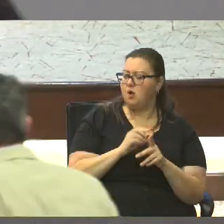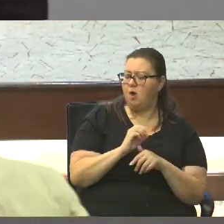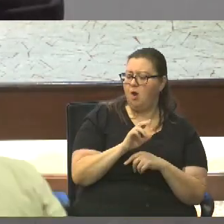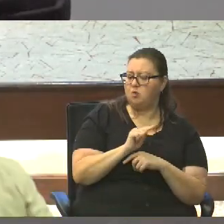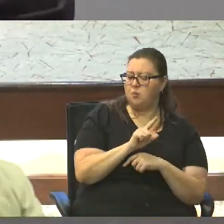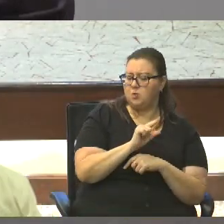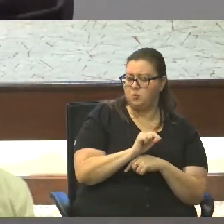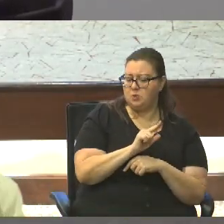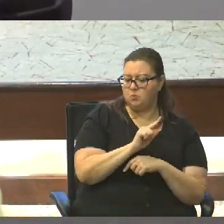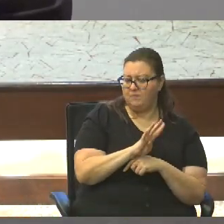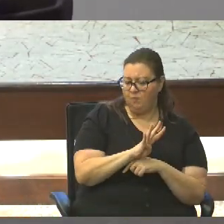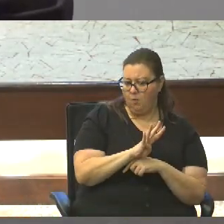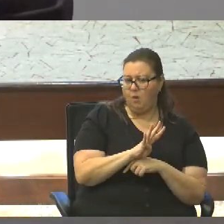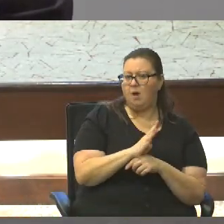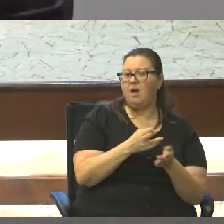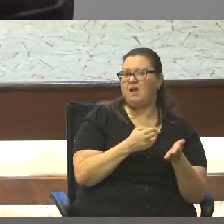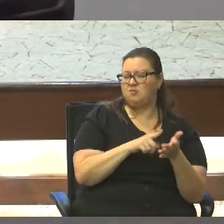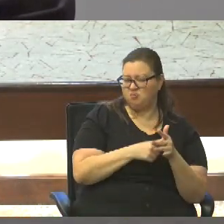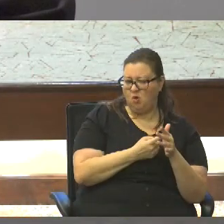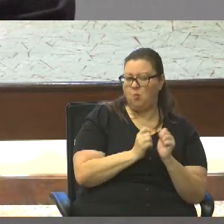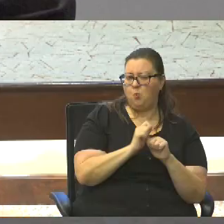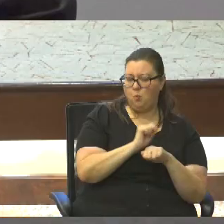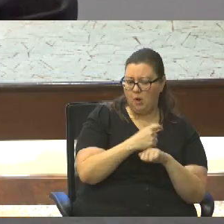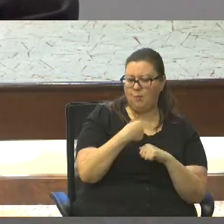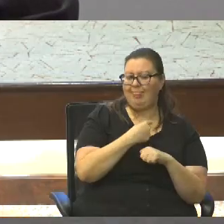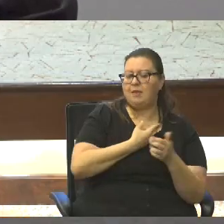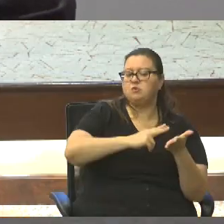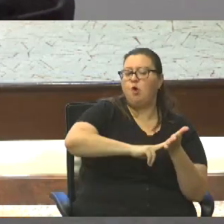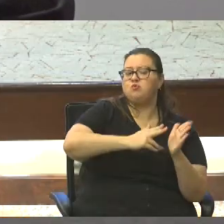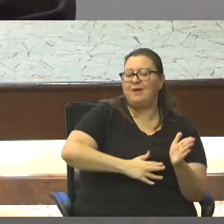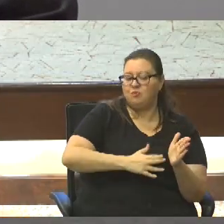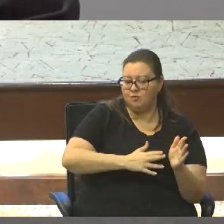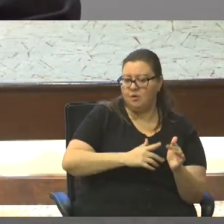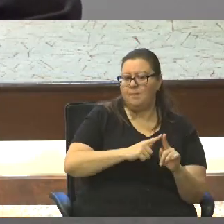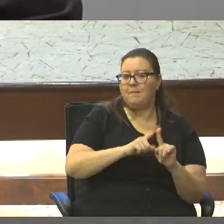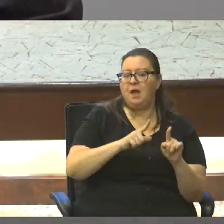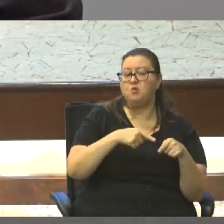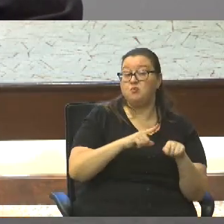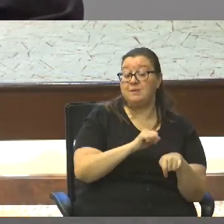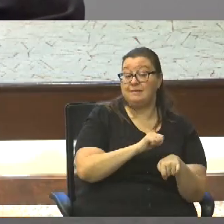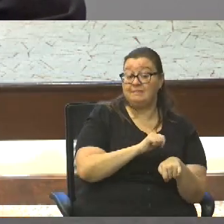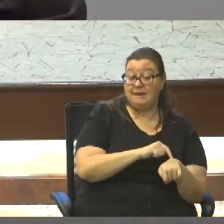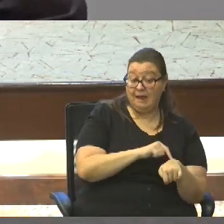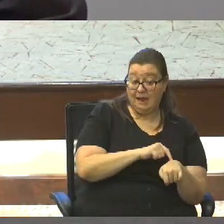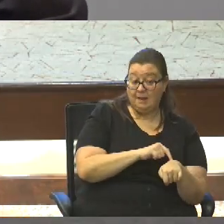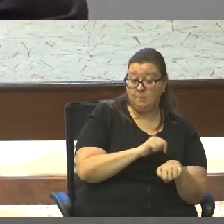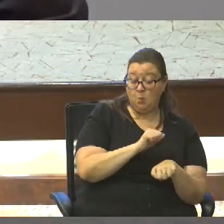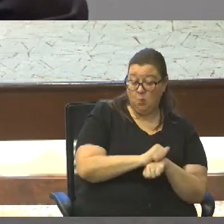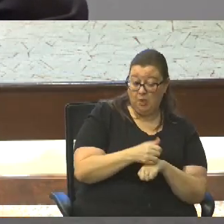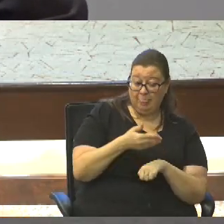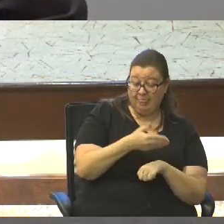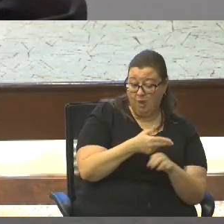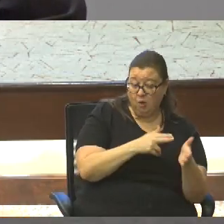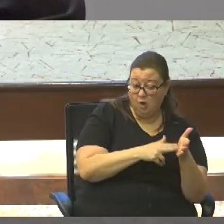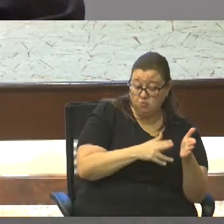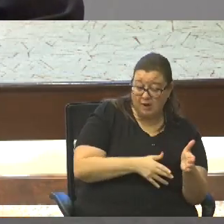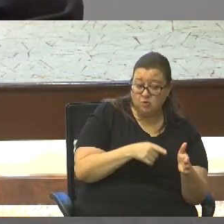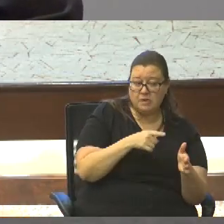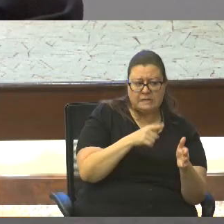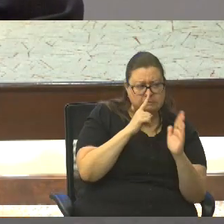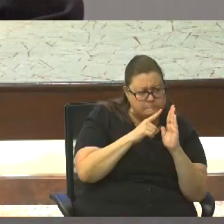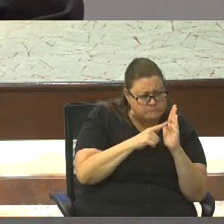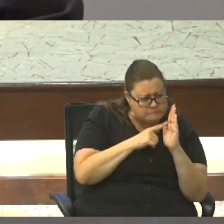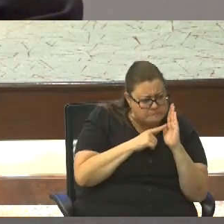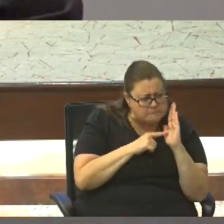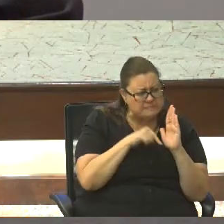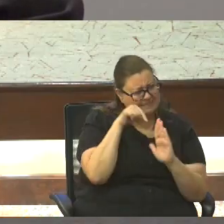as a contract employee. And in his time serving there at the airport, he's conducted a